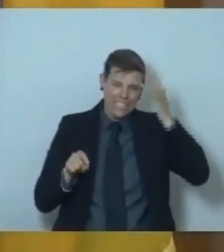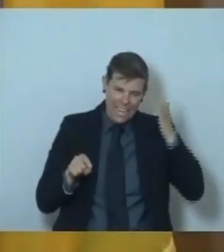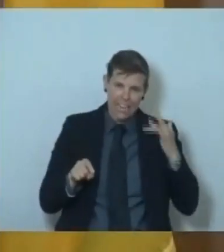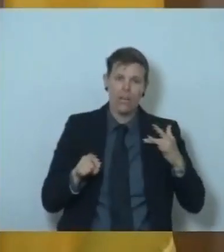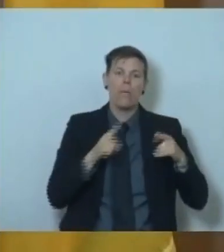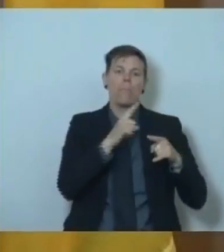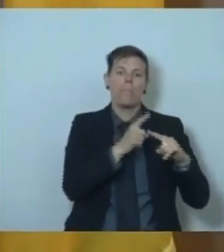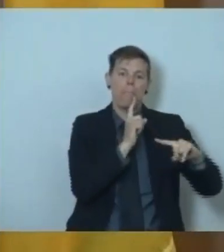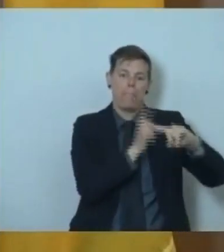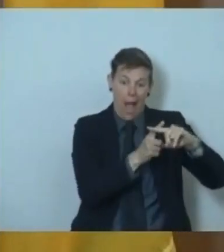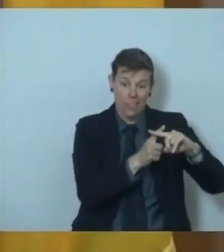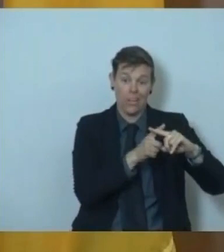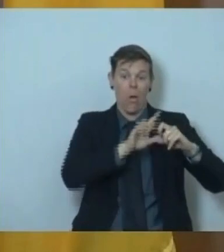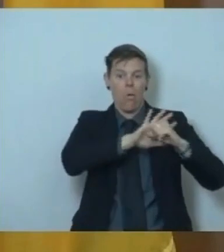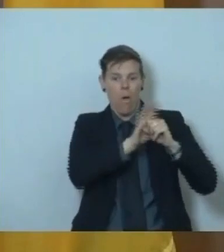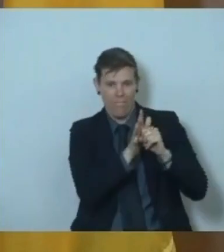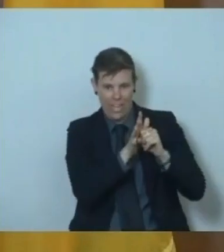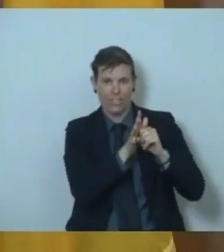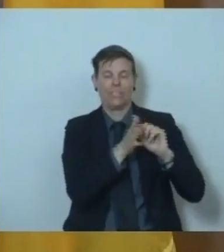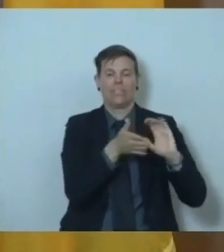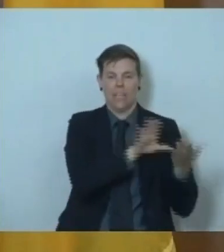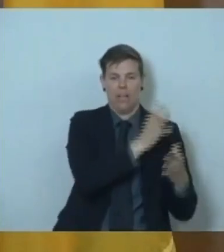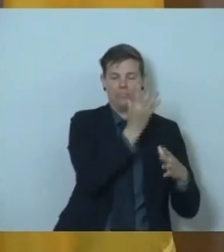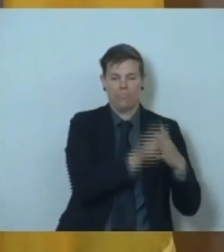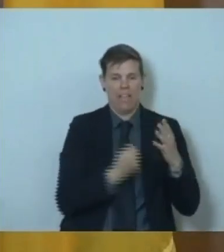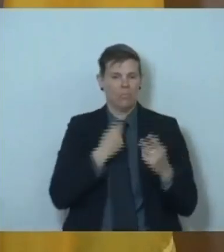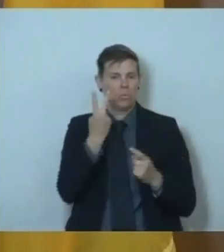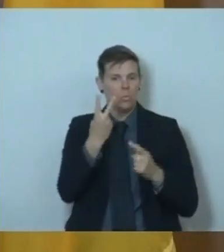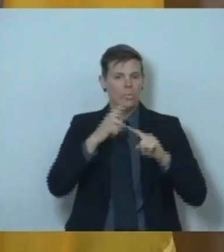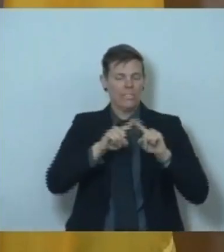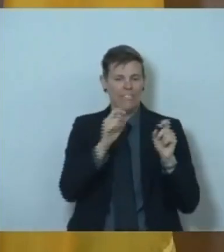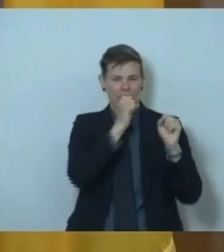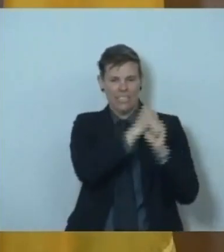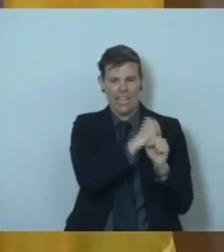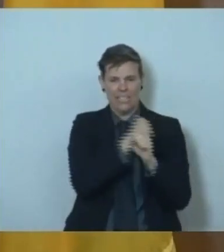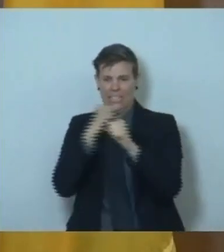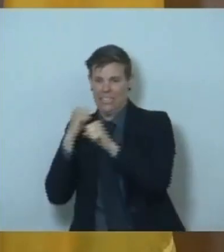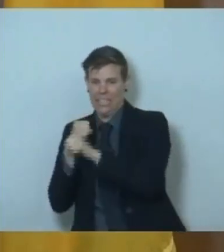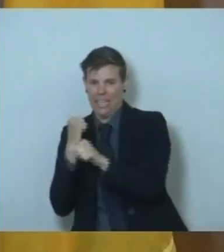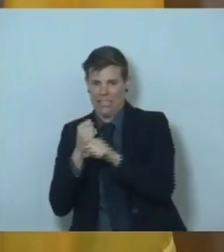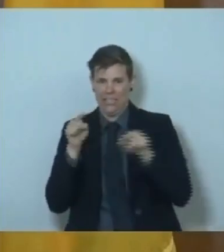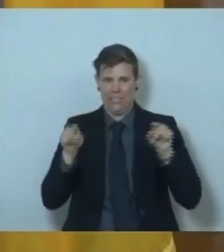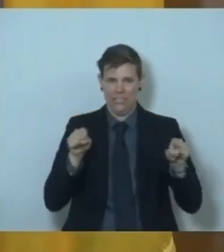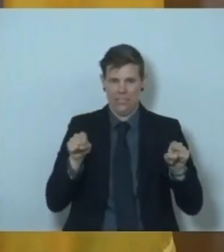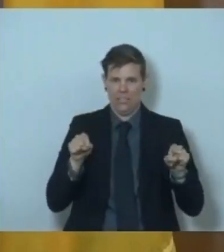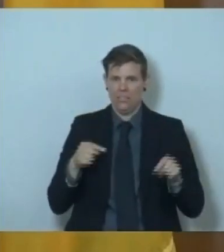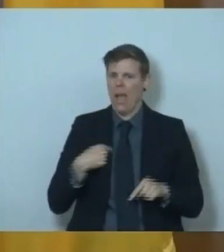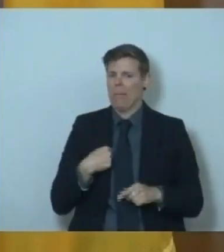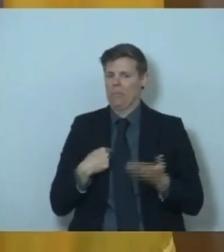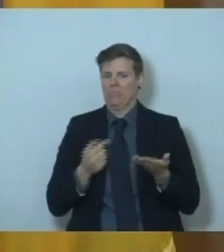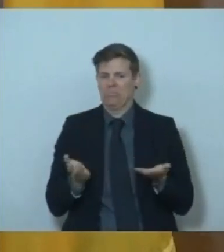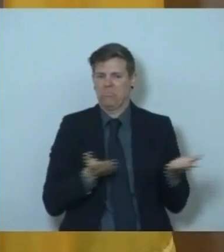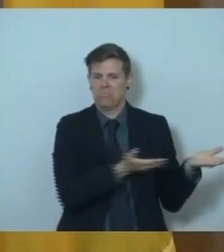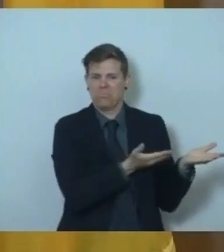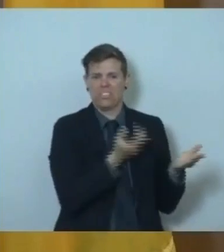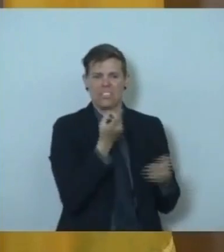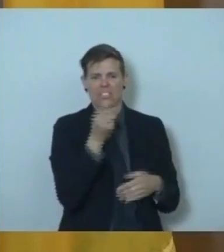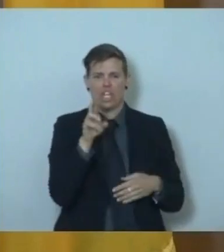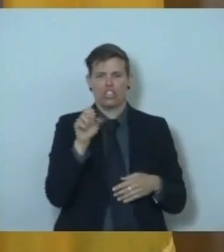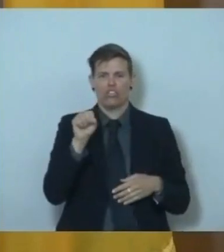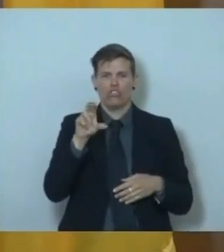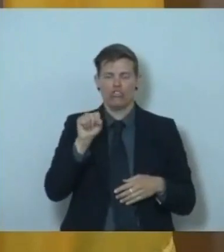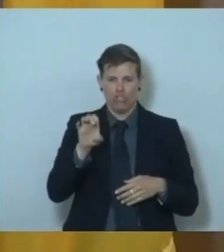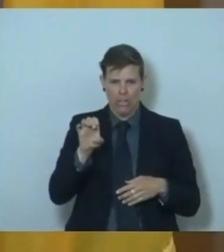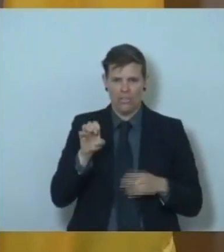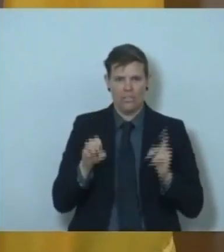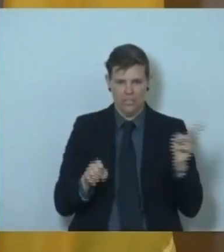So I am going to defer because Dr. Scrace can look it up. I don't have my computer right in front of me. And I have to say that I